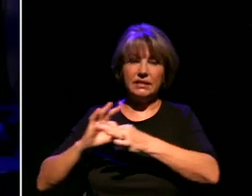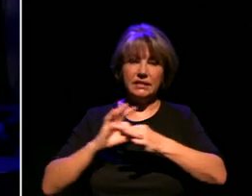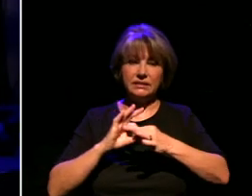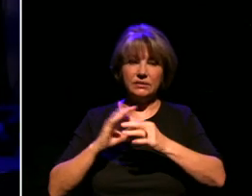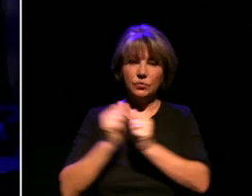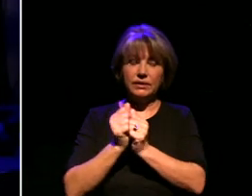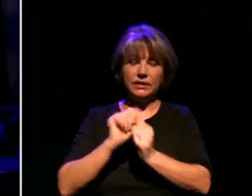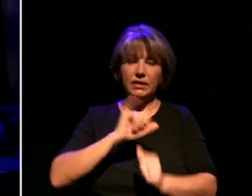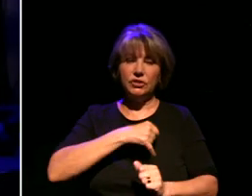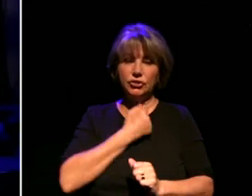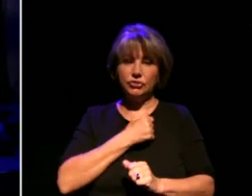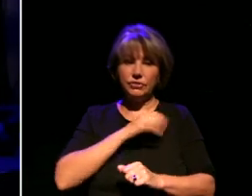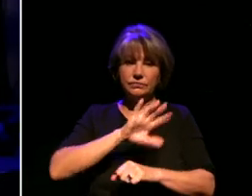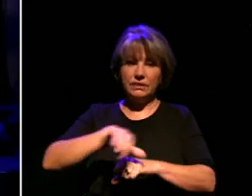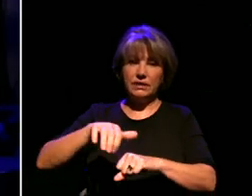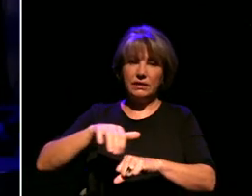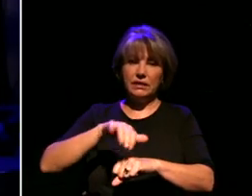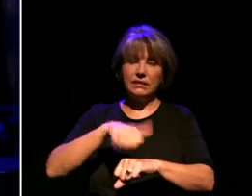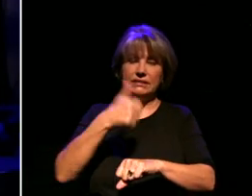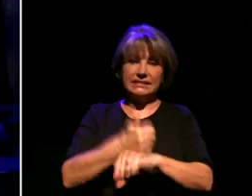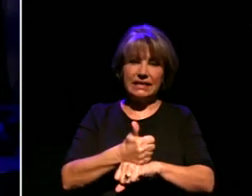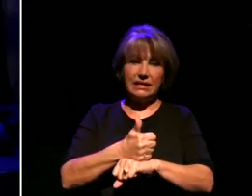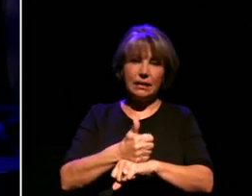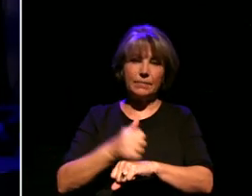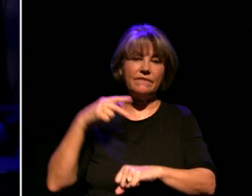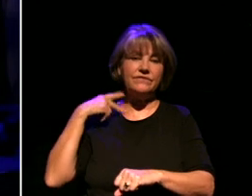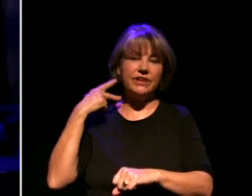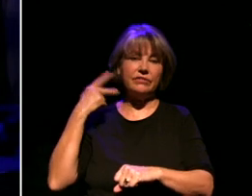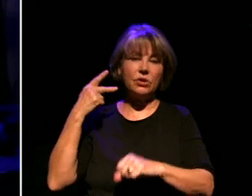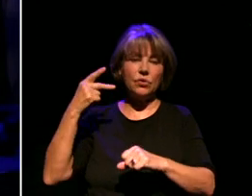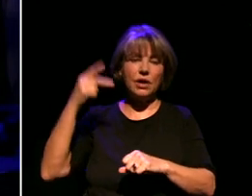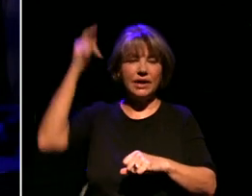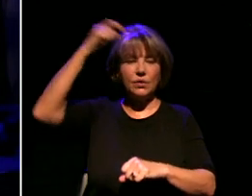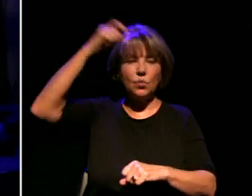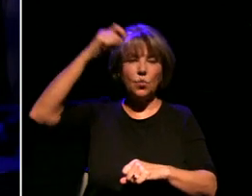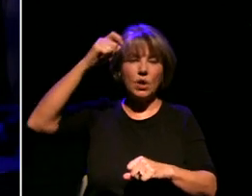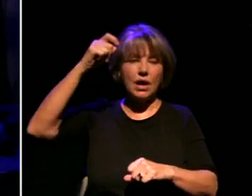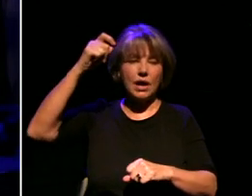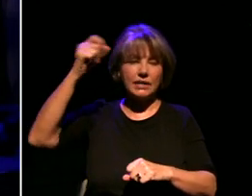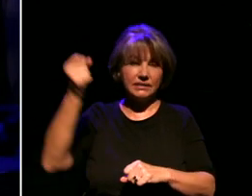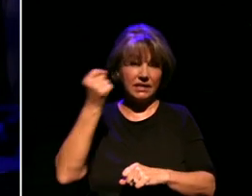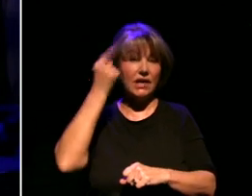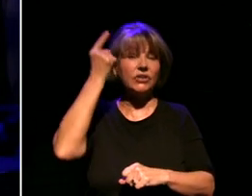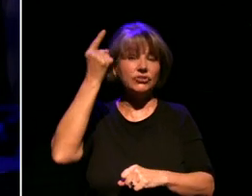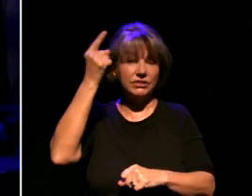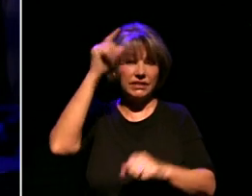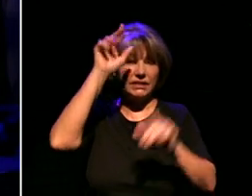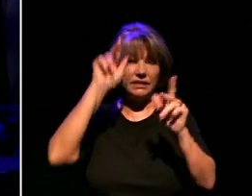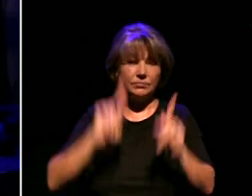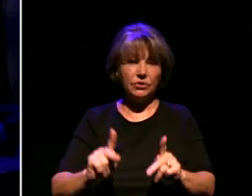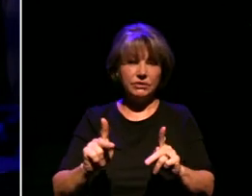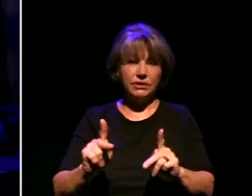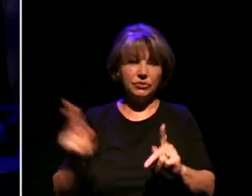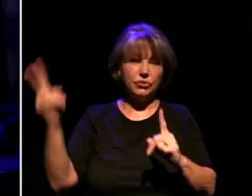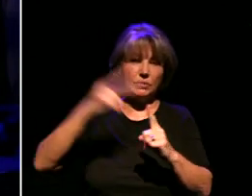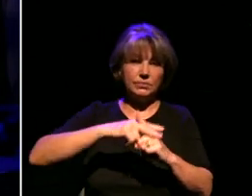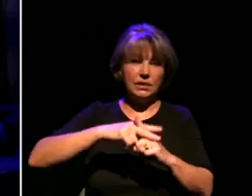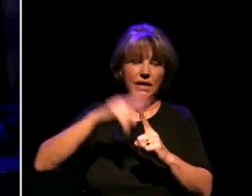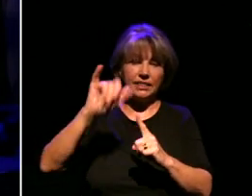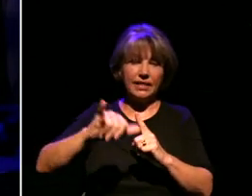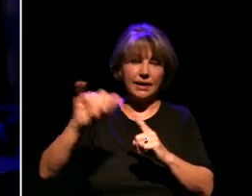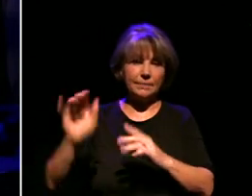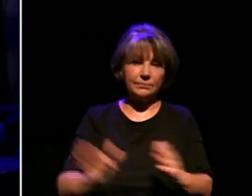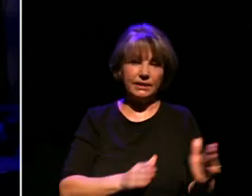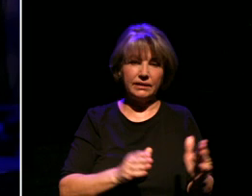plan. Set up, Pharaoh, a wise and discerning person to implement this plan so that you will be